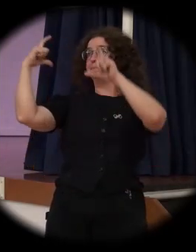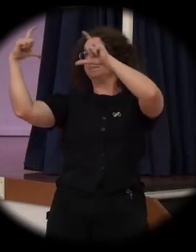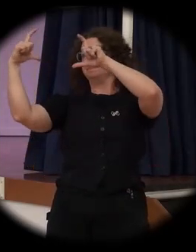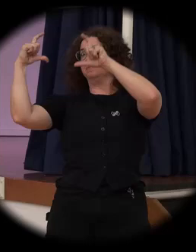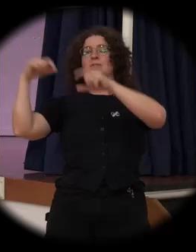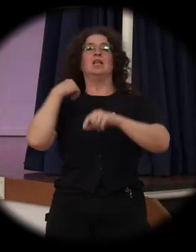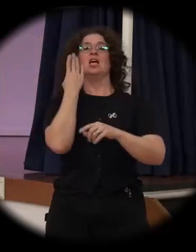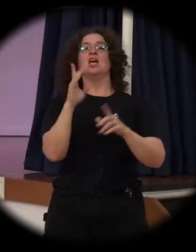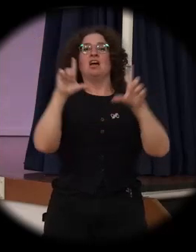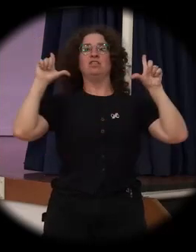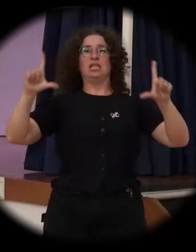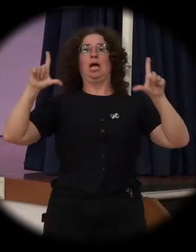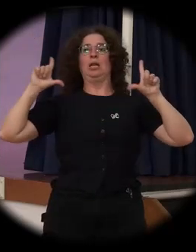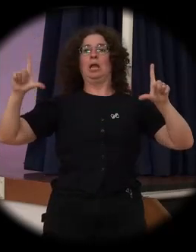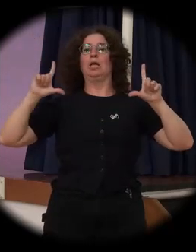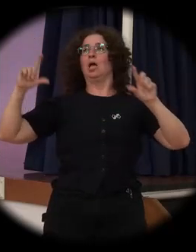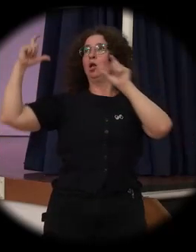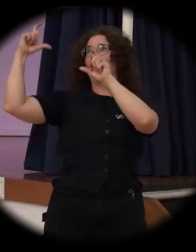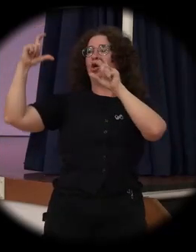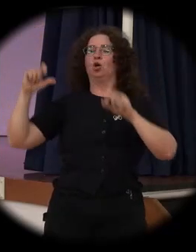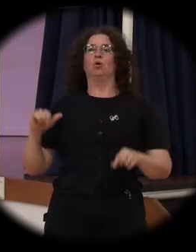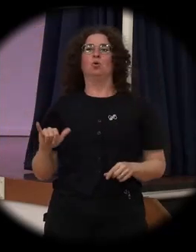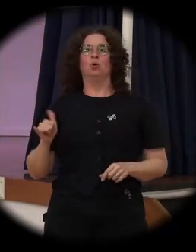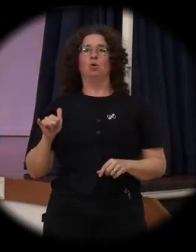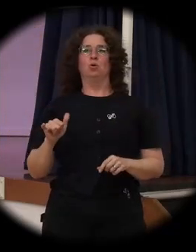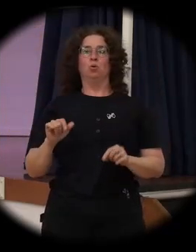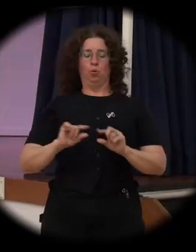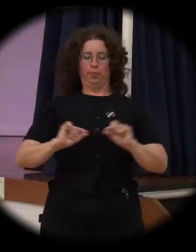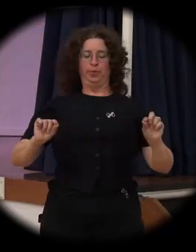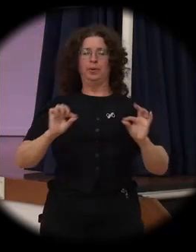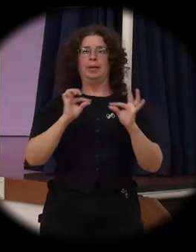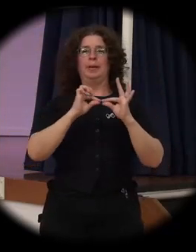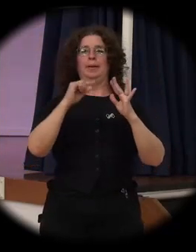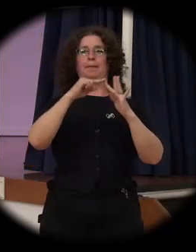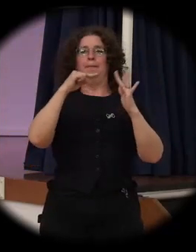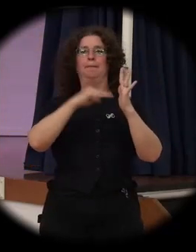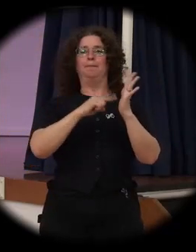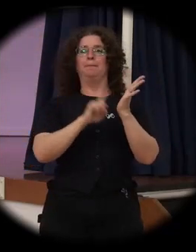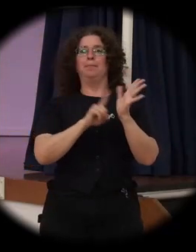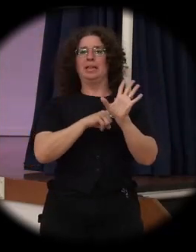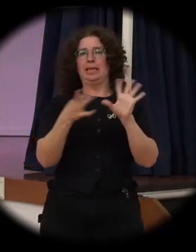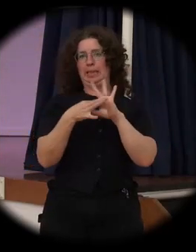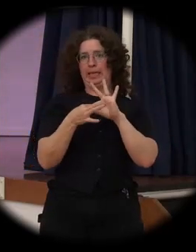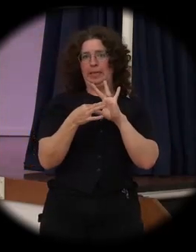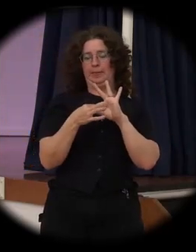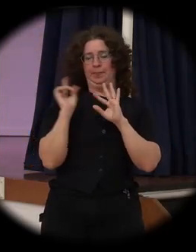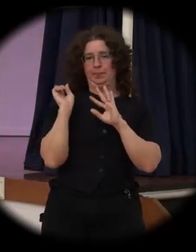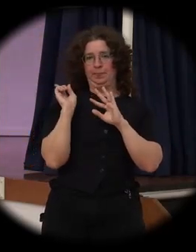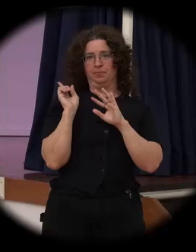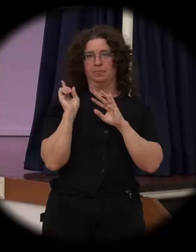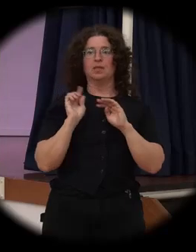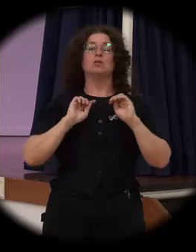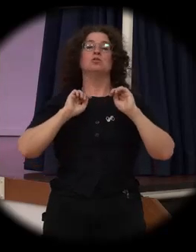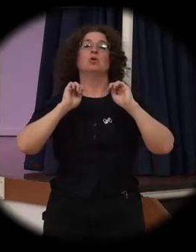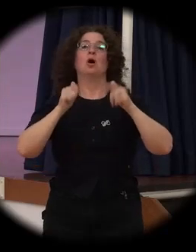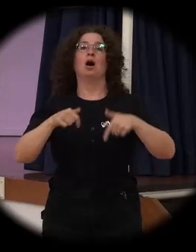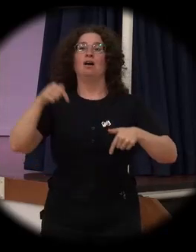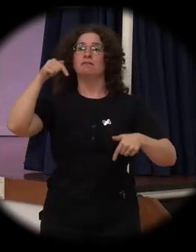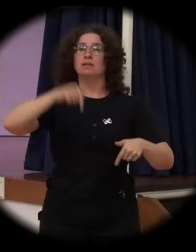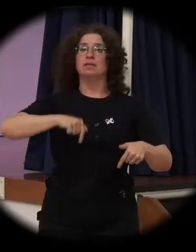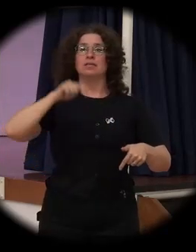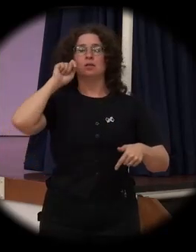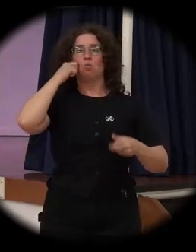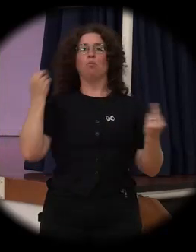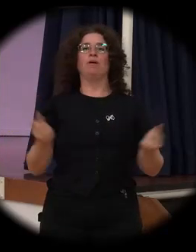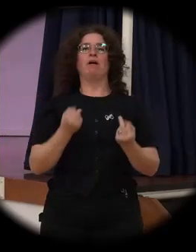every slide, or there's a big one there, or you can go to that bit.ly short link. And after we're done here, that link will also be